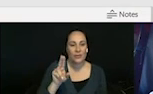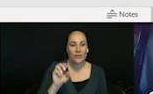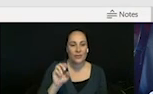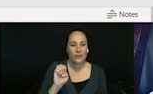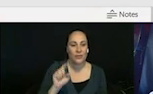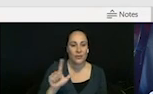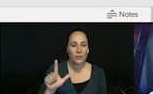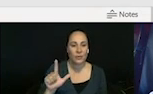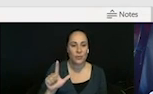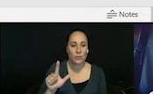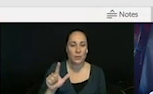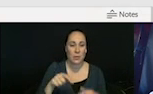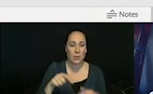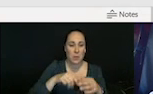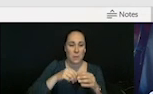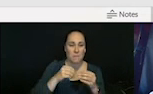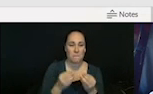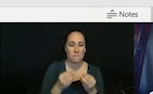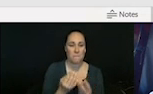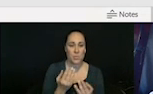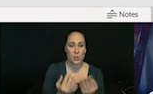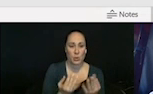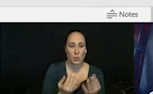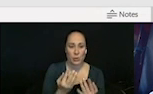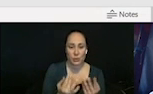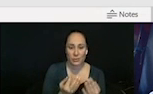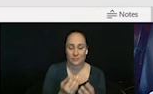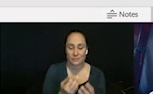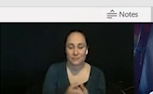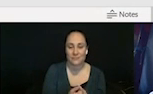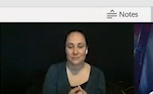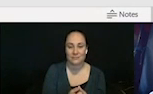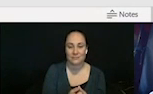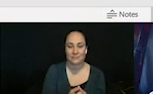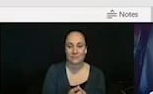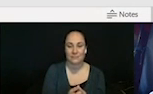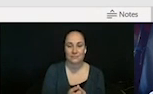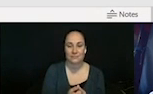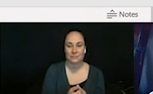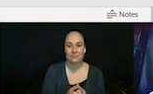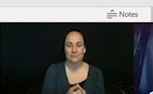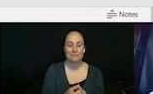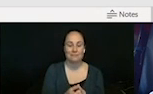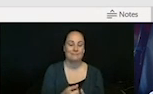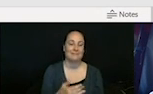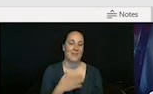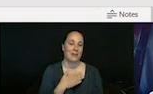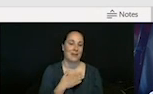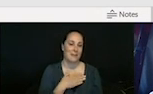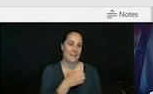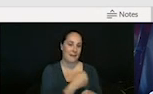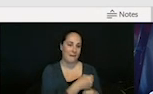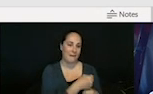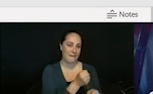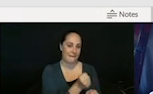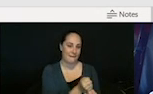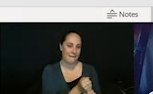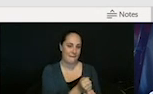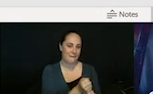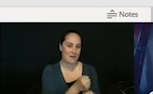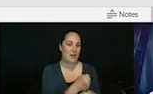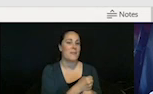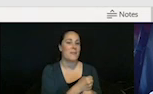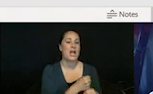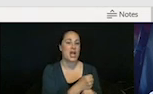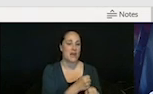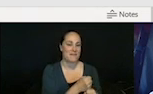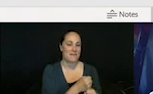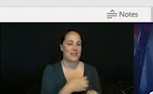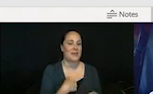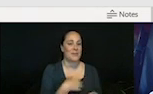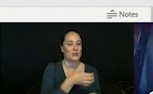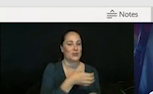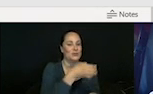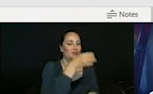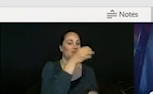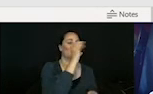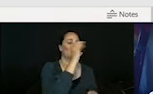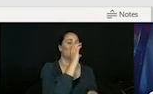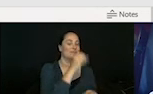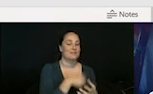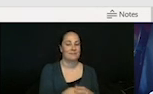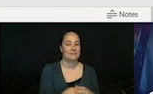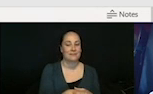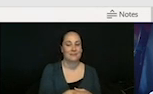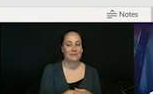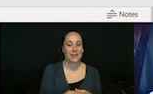And so I'm going to drink my coffee and enjoy it right now, but that's the kind of thinking I have. And so physics is everywhere. Just like math, physics